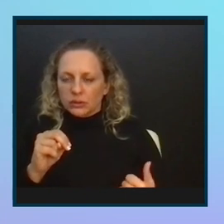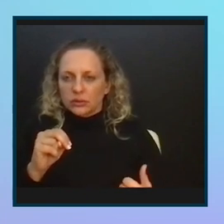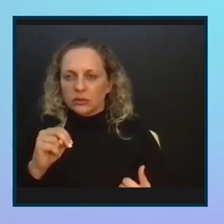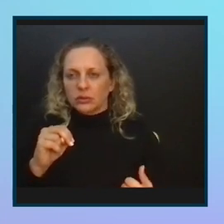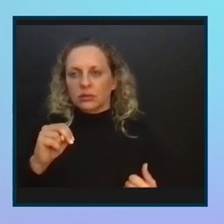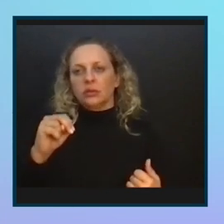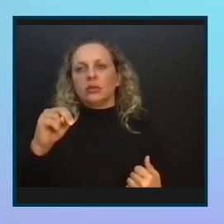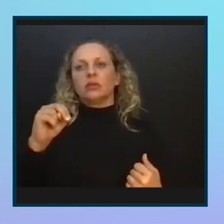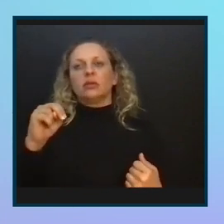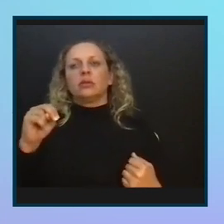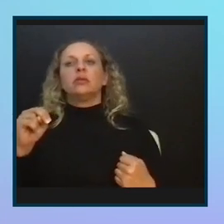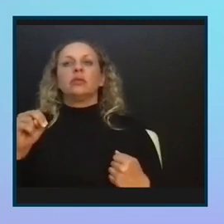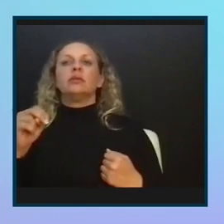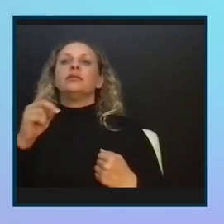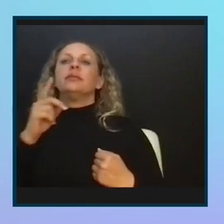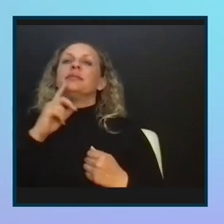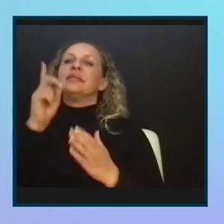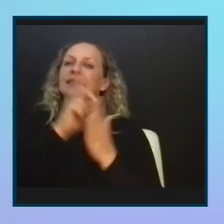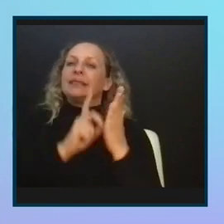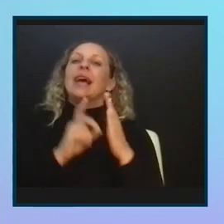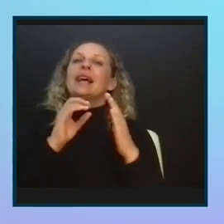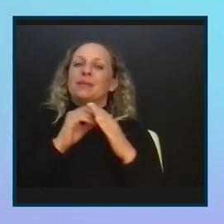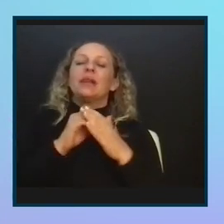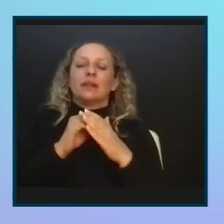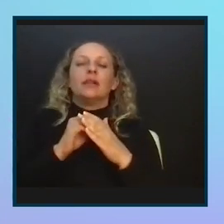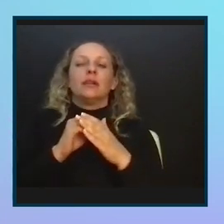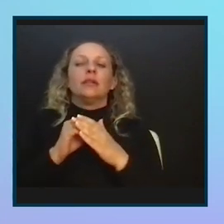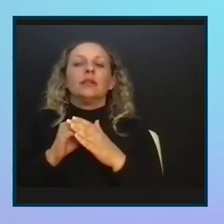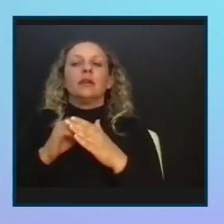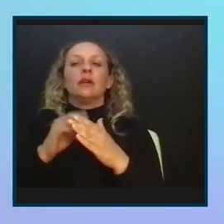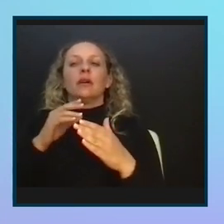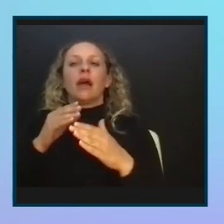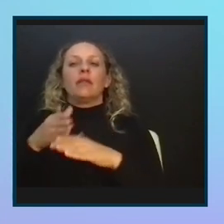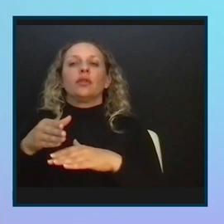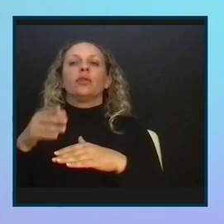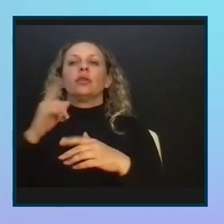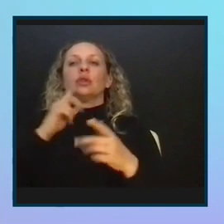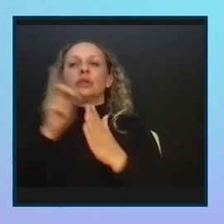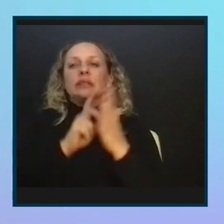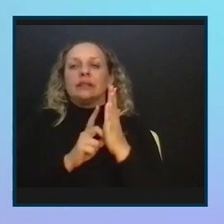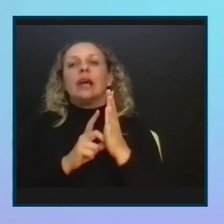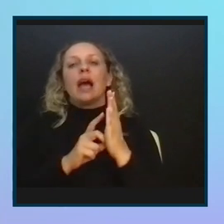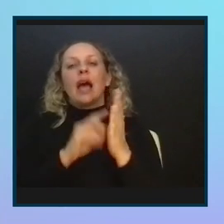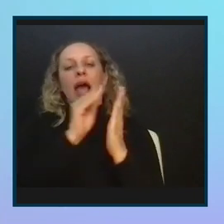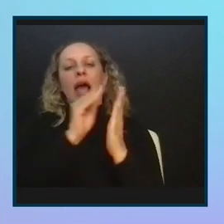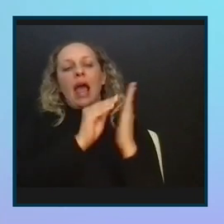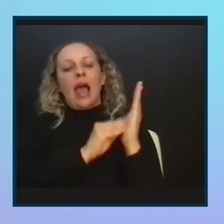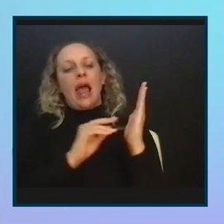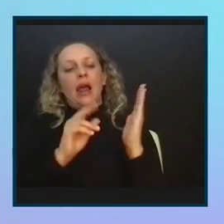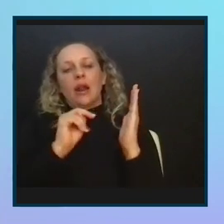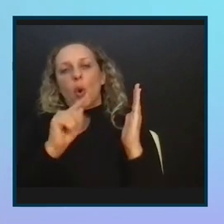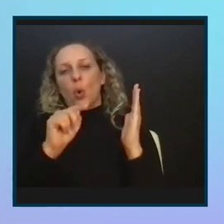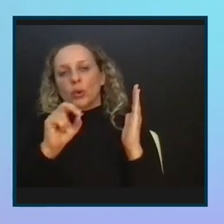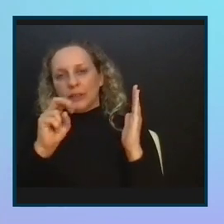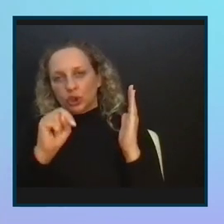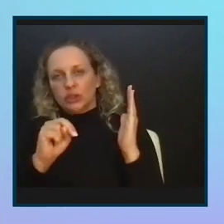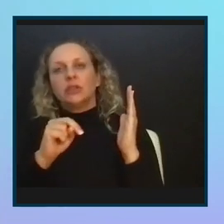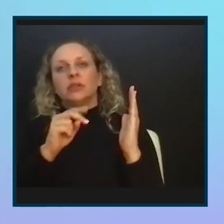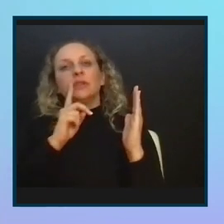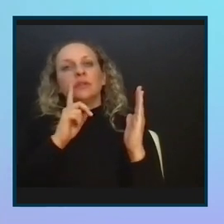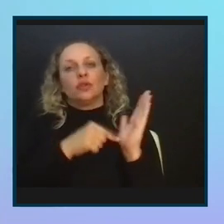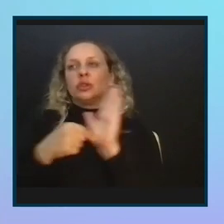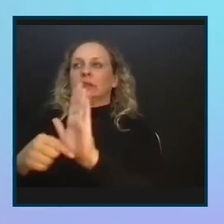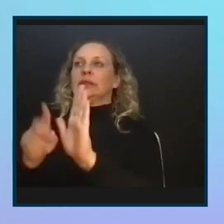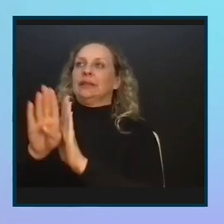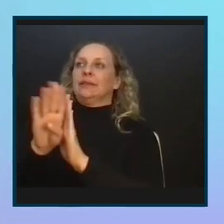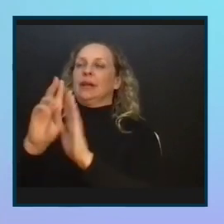the design accessibility folks that are supporting those. Those design annotations definitely happen at handoff for the development teams